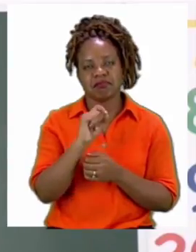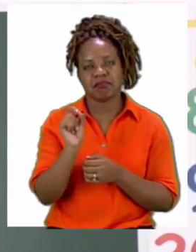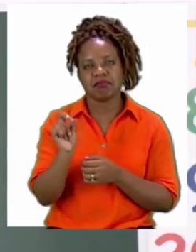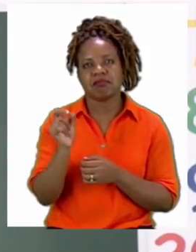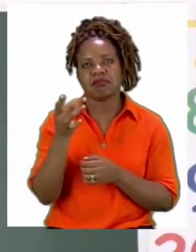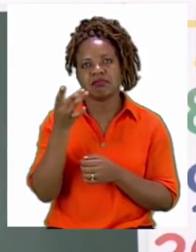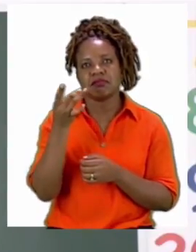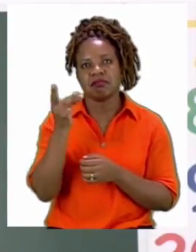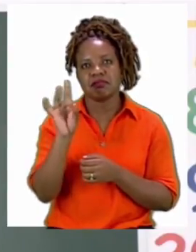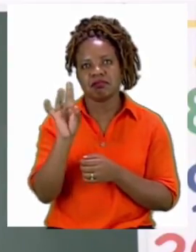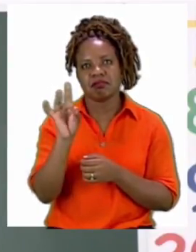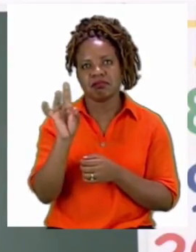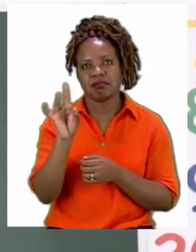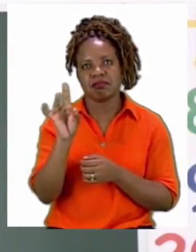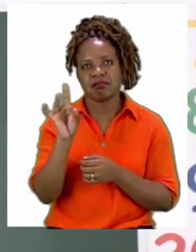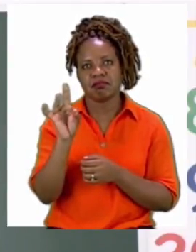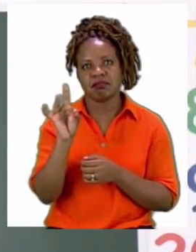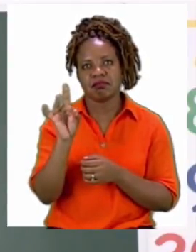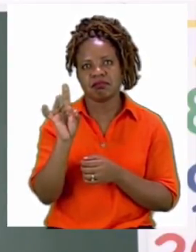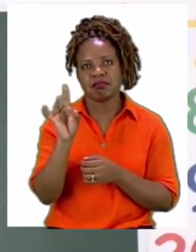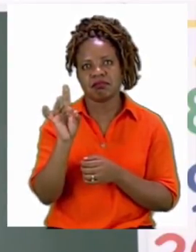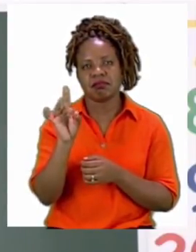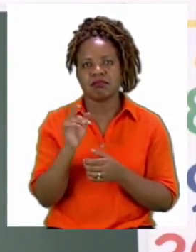answer here is 8.